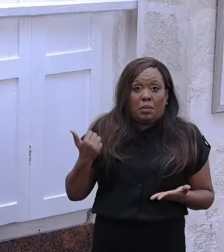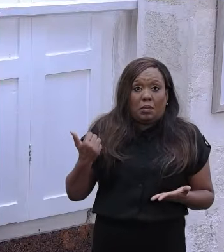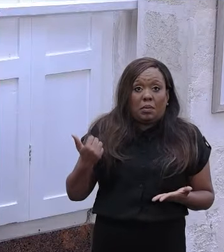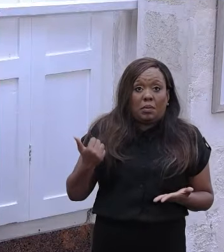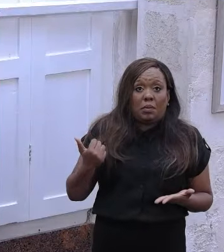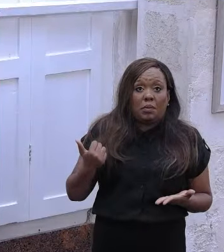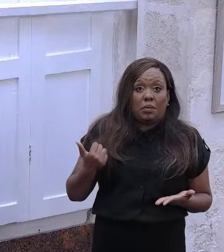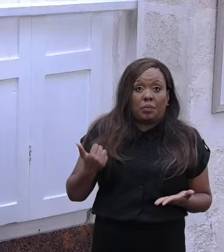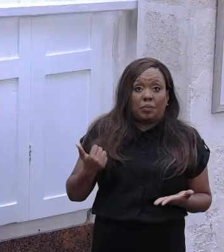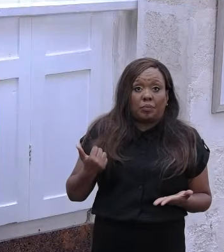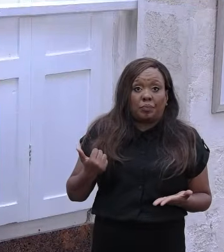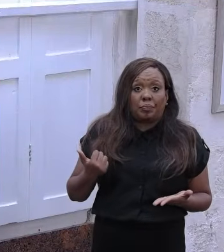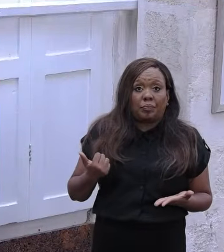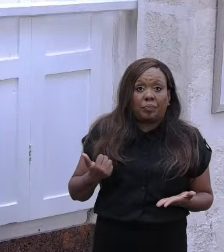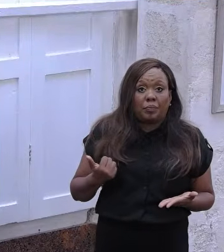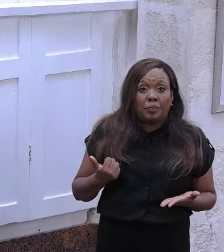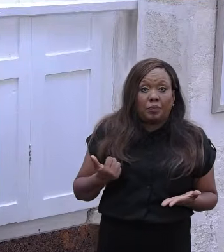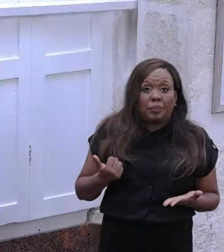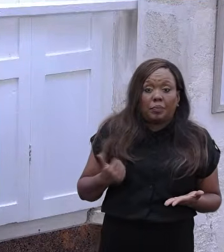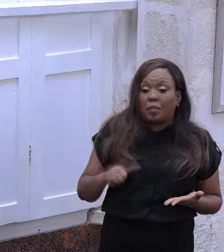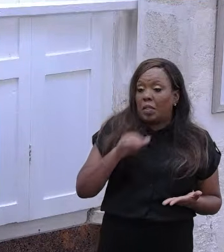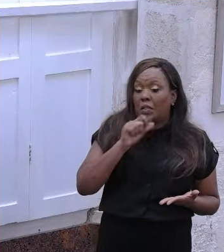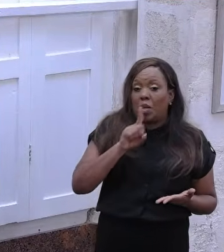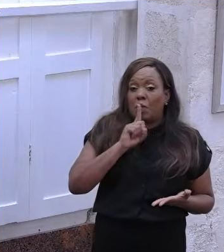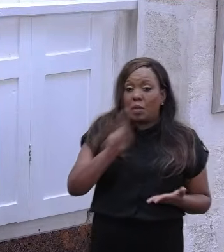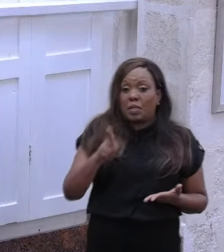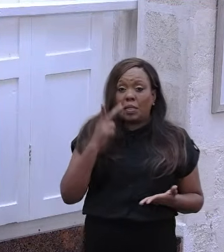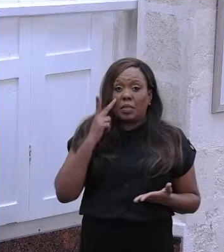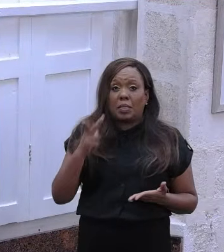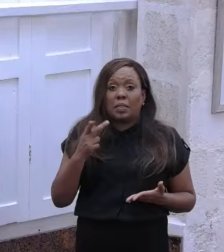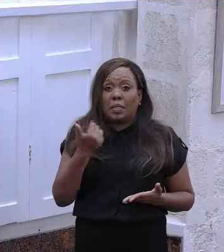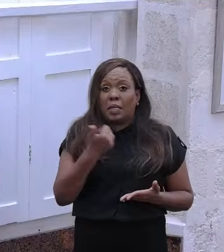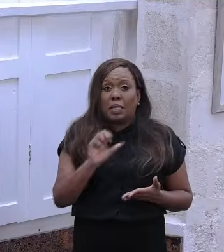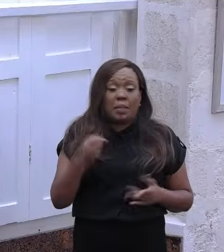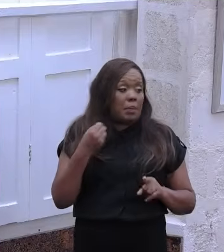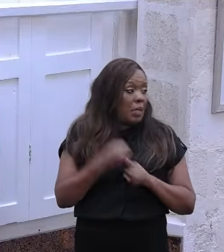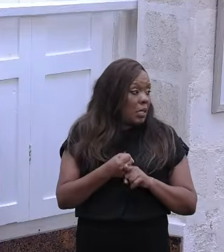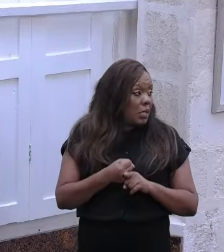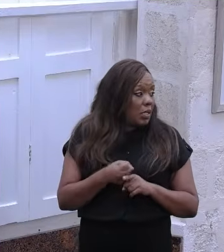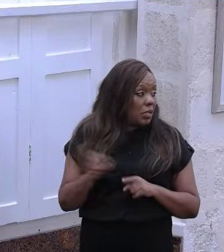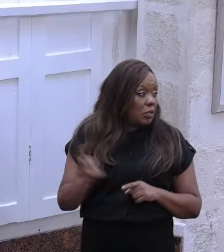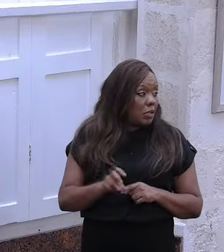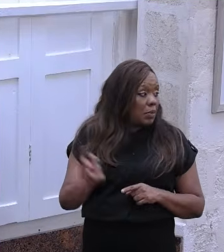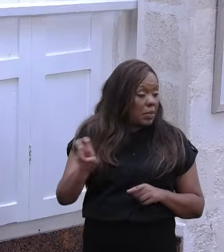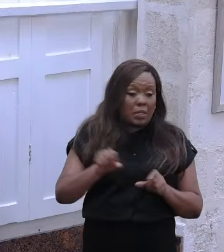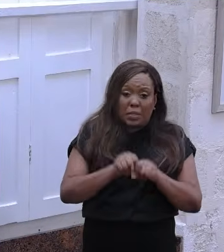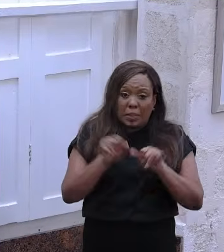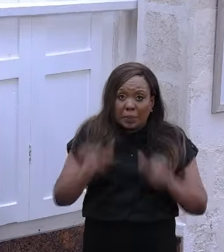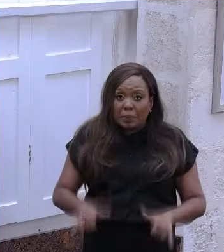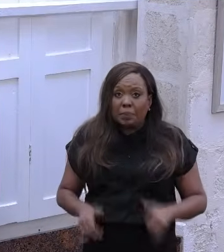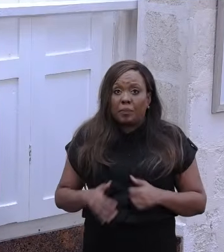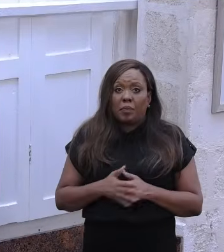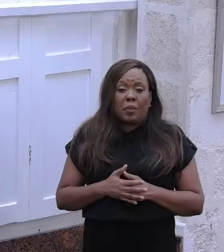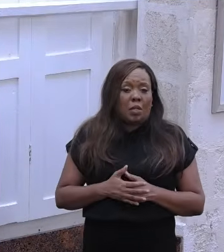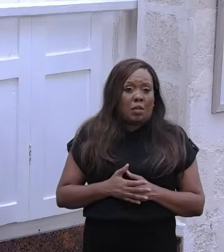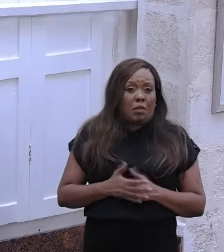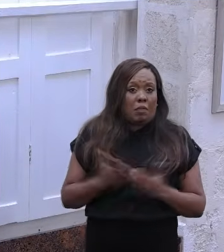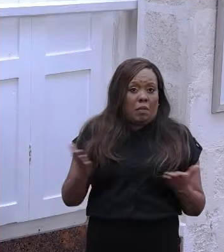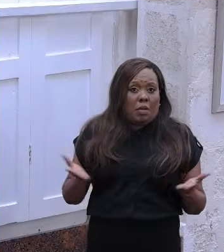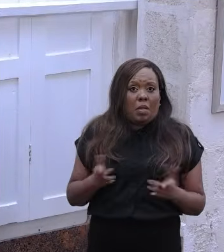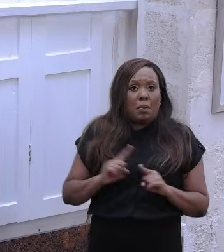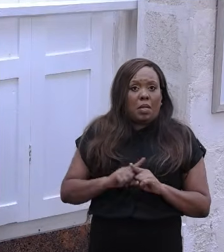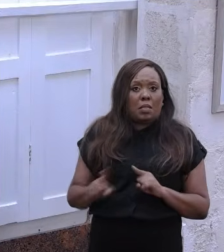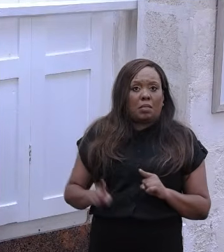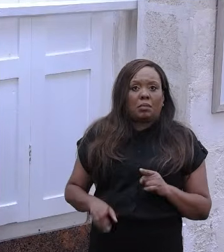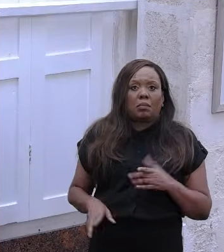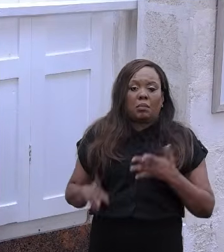we've seen any impact on our transportation system because of any persons moving to this country. In terms of